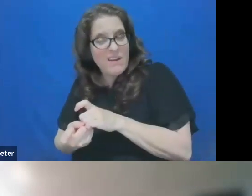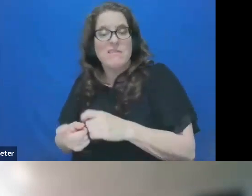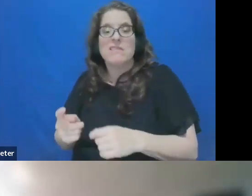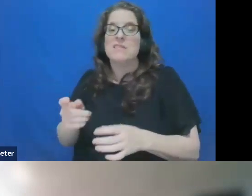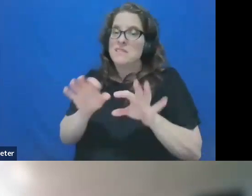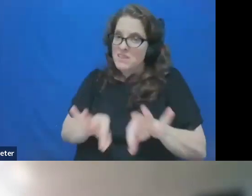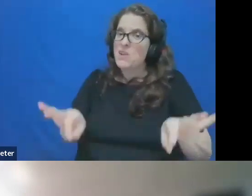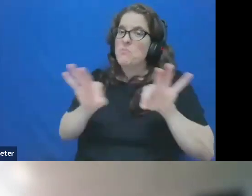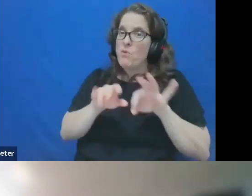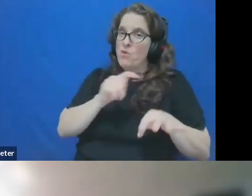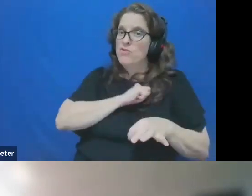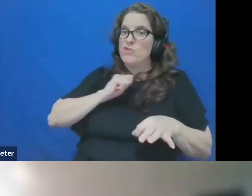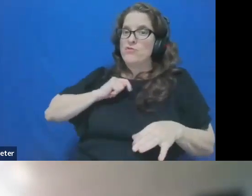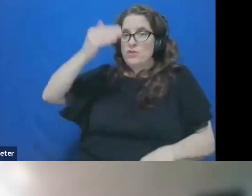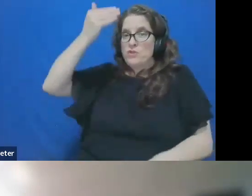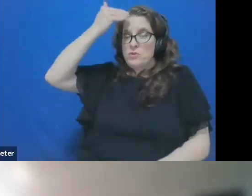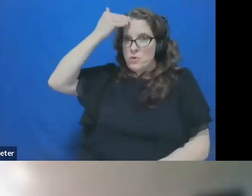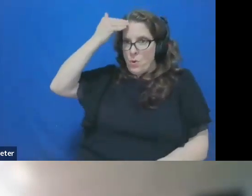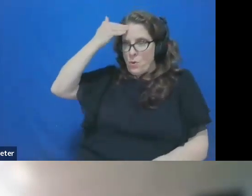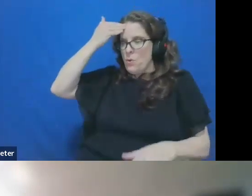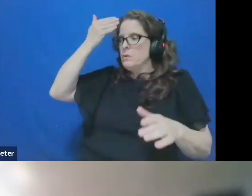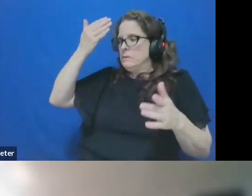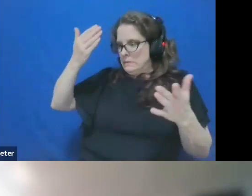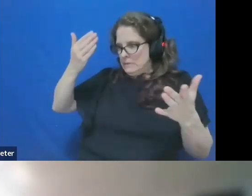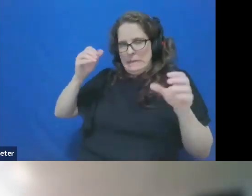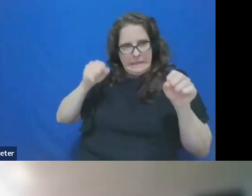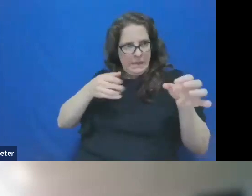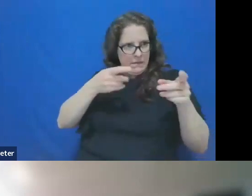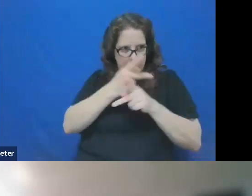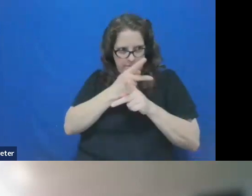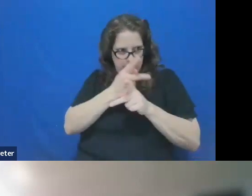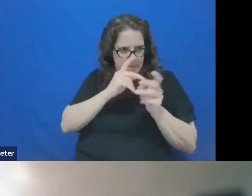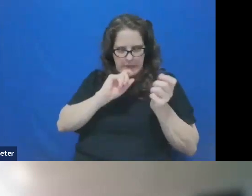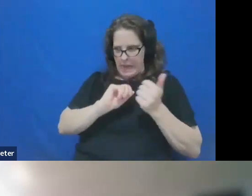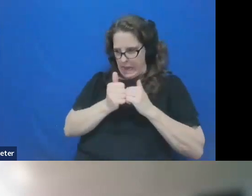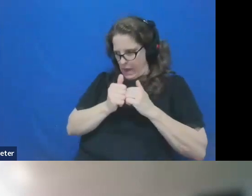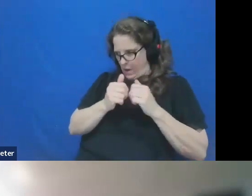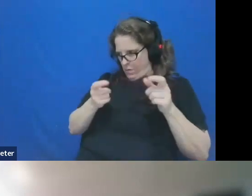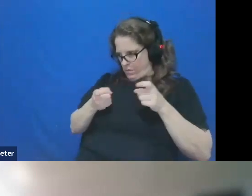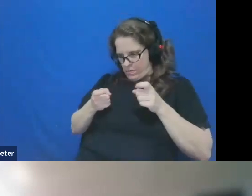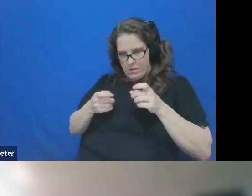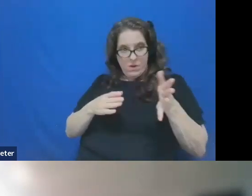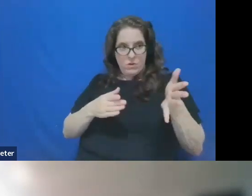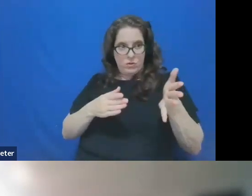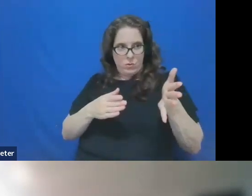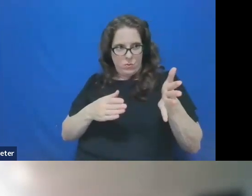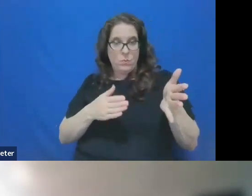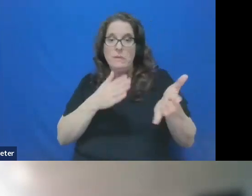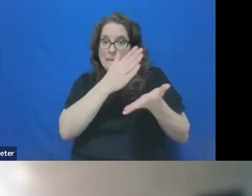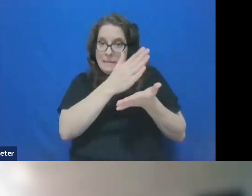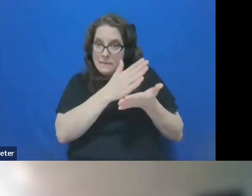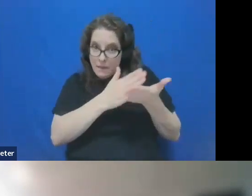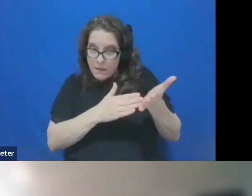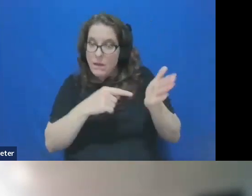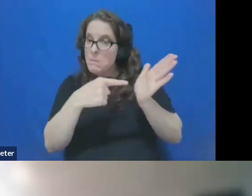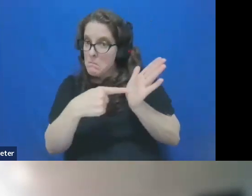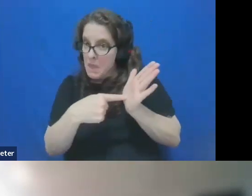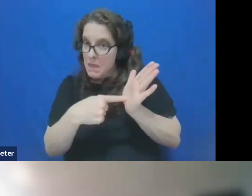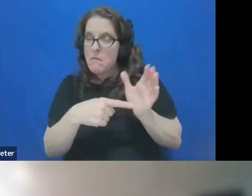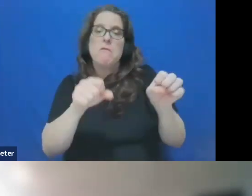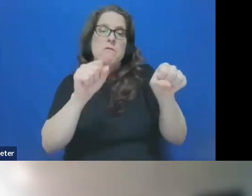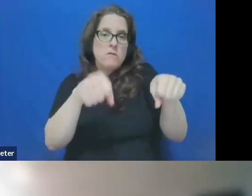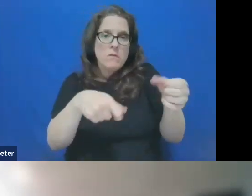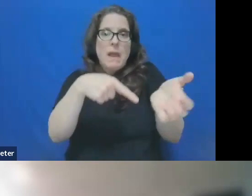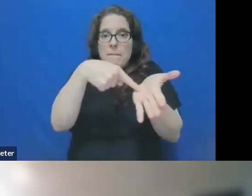have those conversations and have those meetings and figure out what bills can be paid directly from the trust, what things will